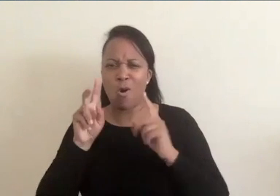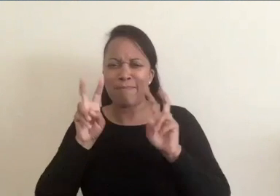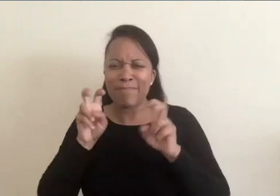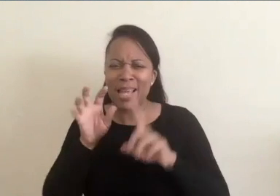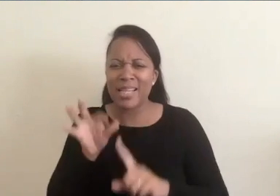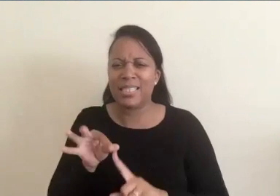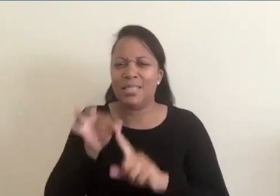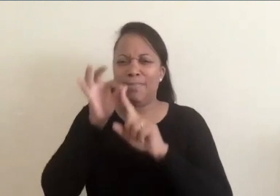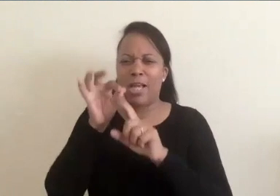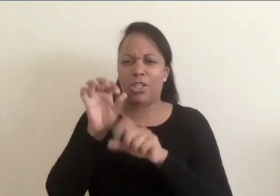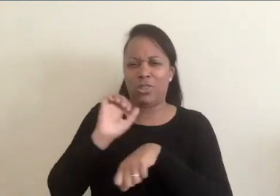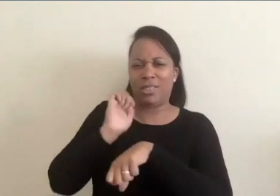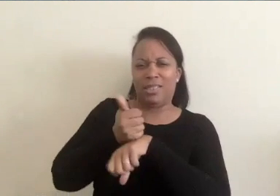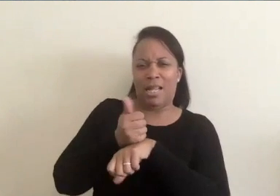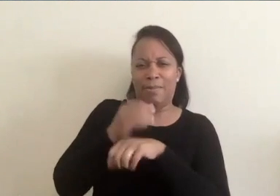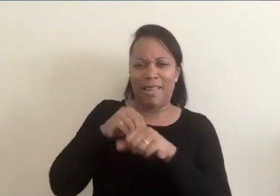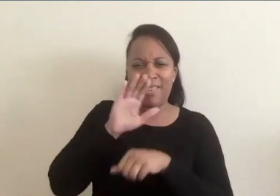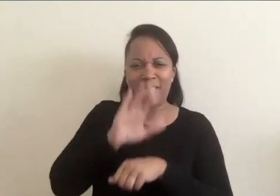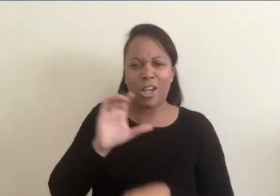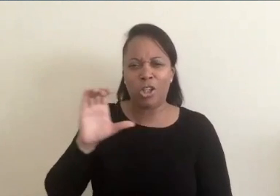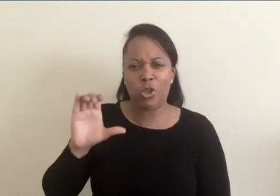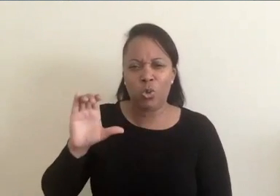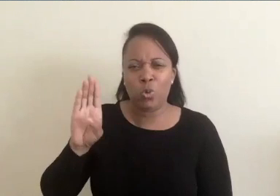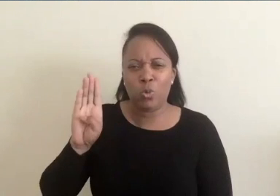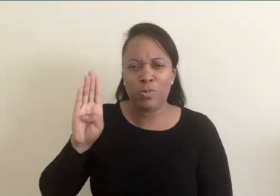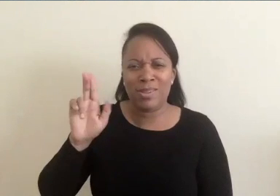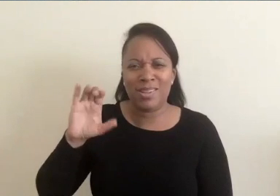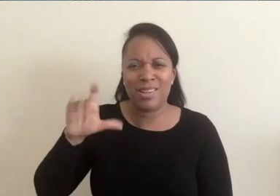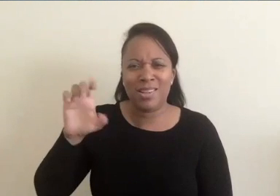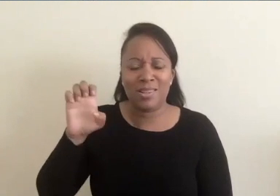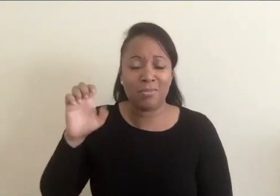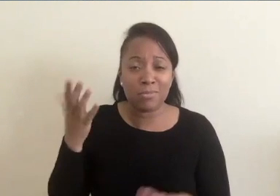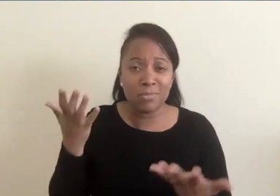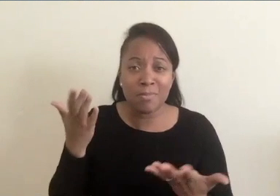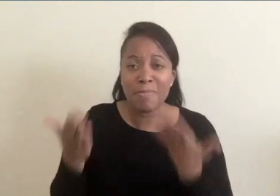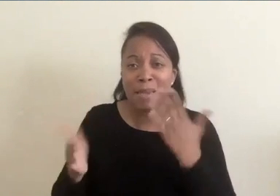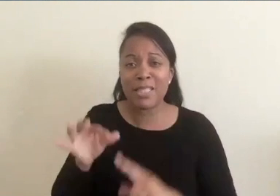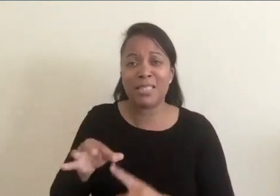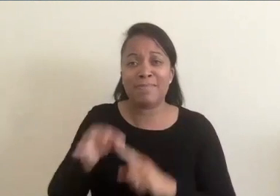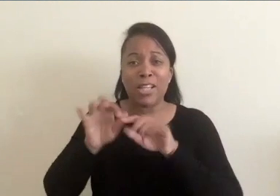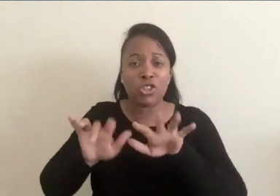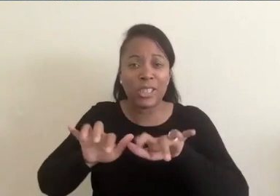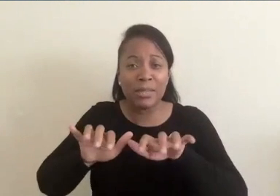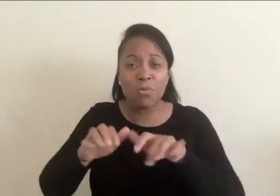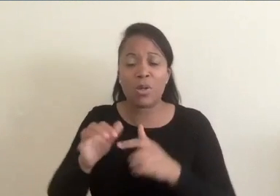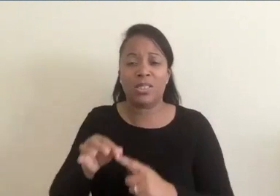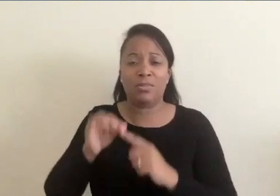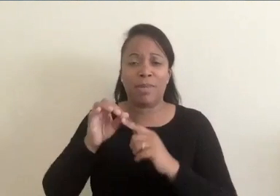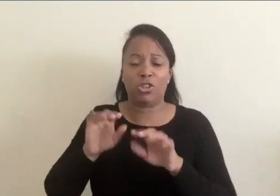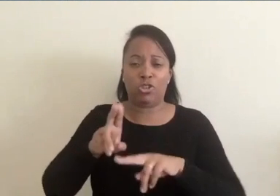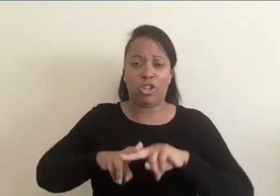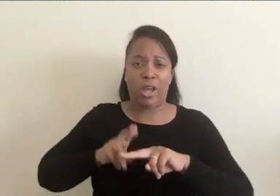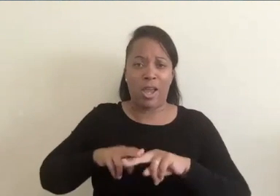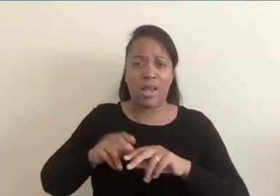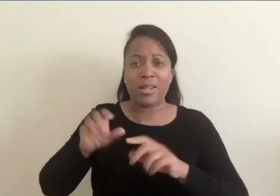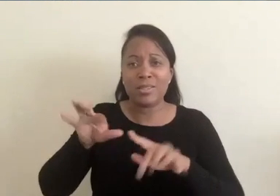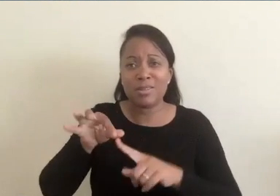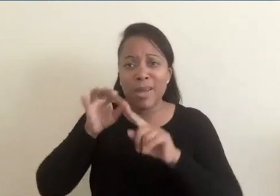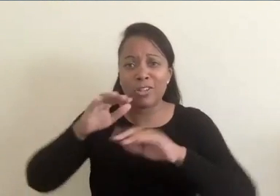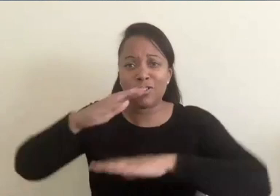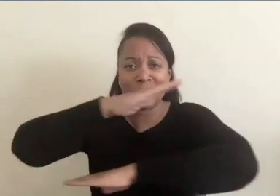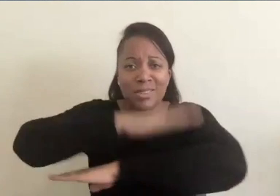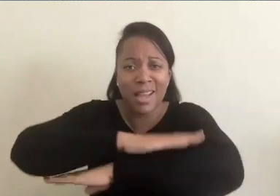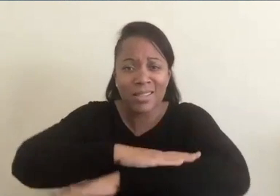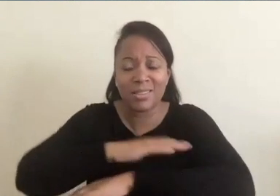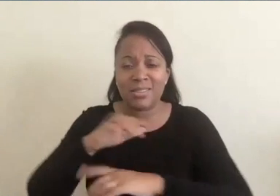a special setup in their cubicle, maybe a special desk, maybe a special keyboard or a chair, or